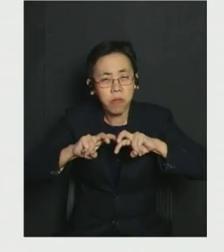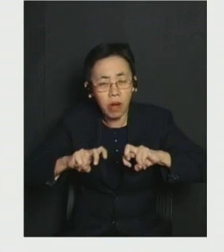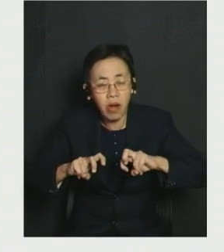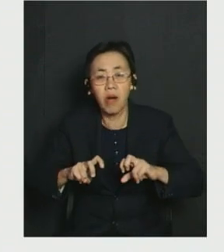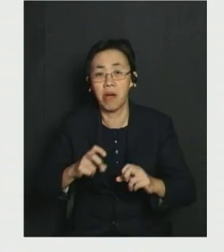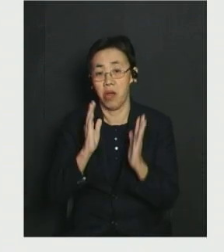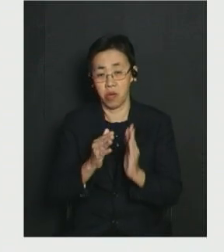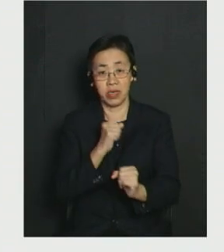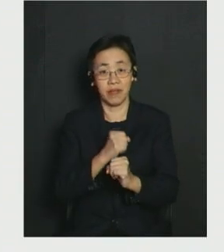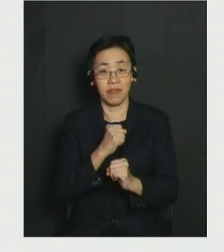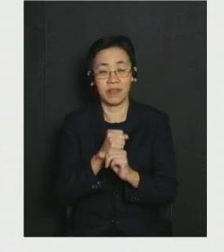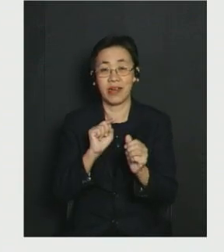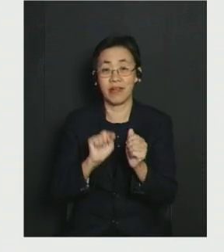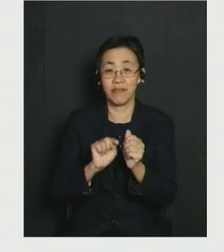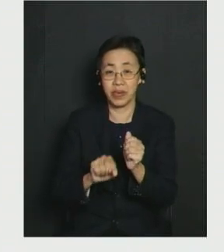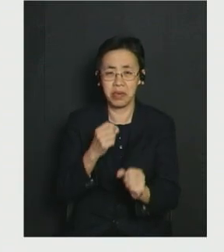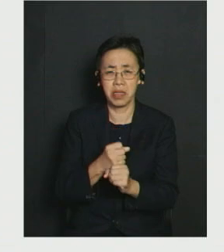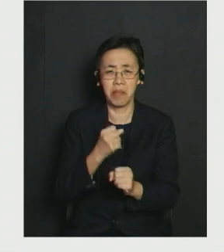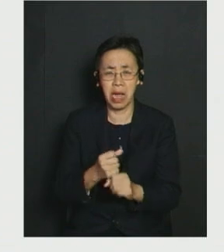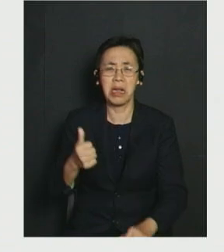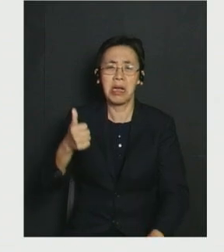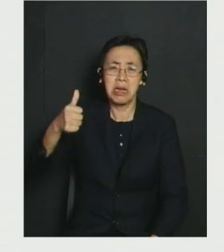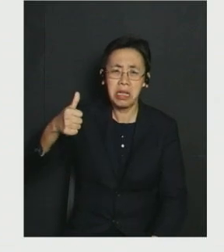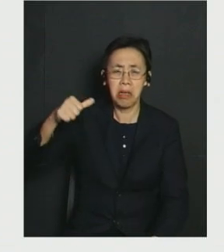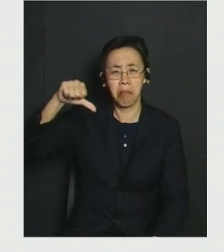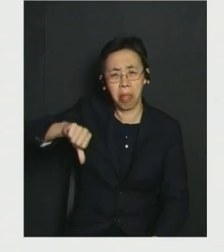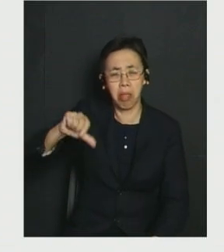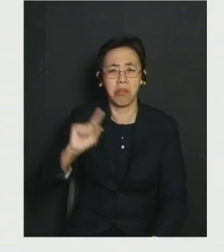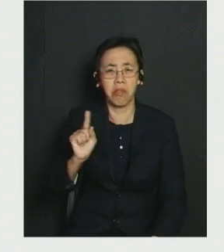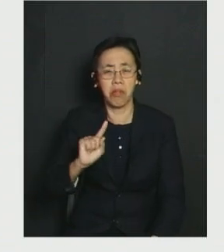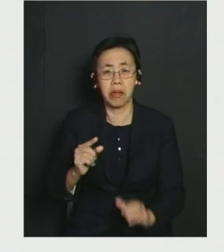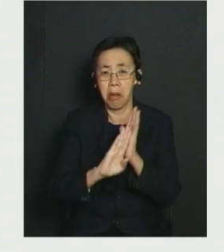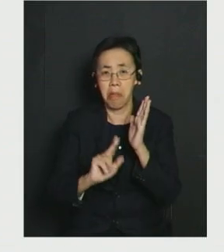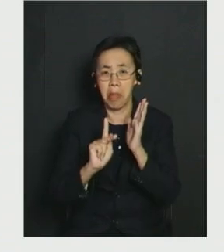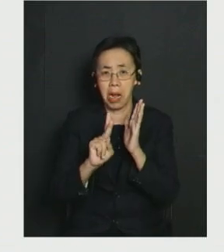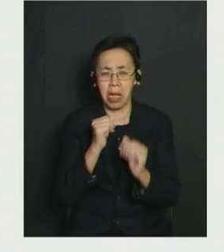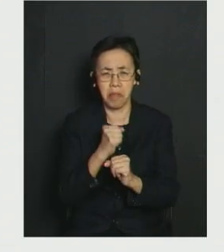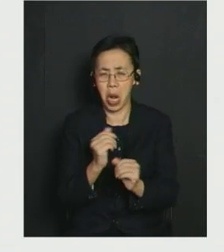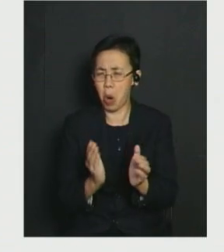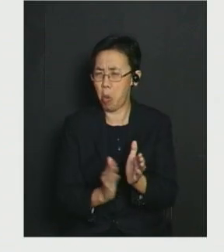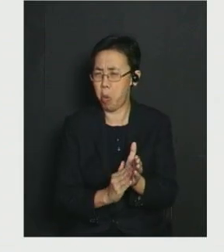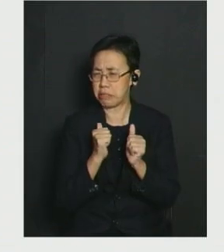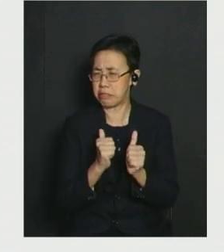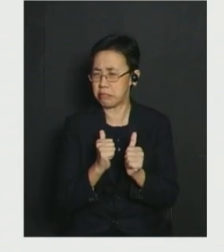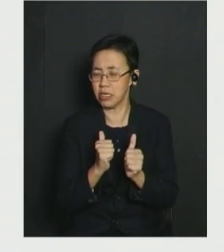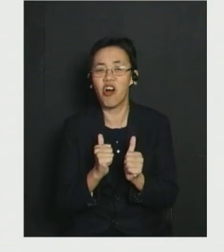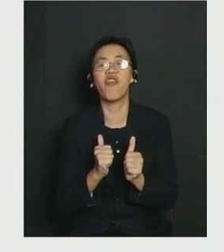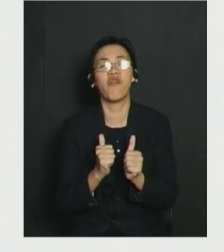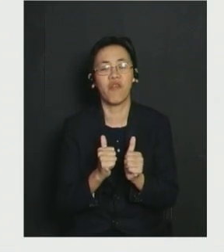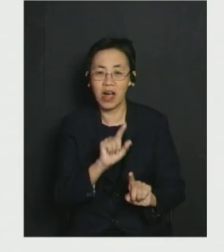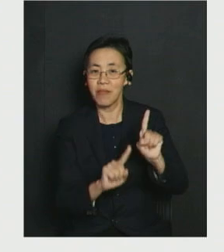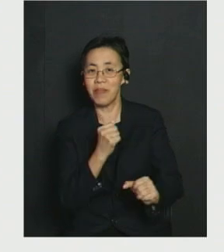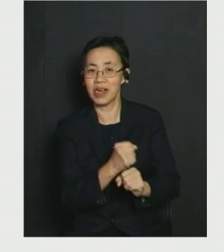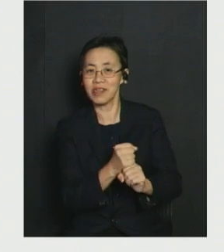know, if you can see Bangkok district doing very well, you can evaluate the performance. You can